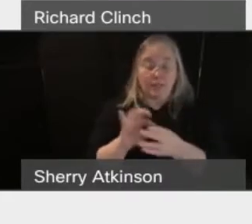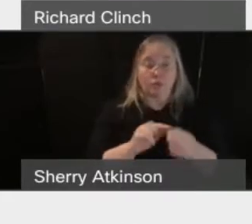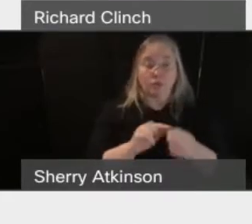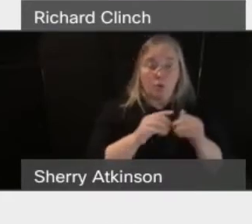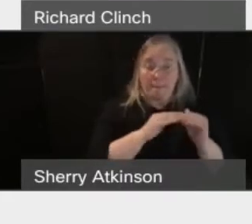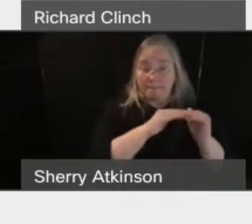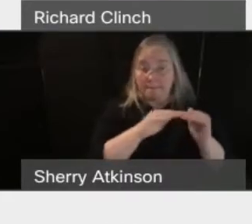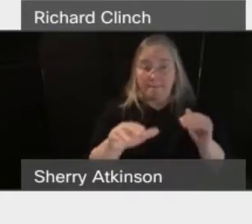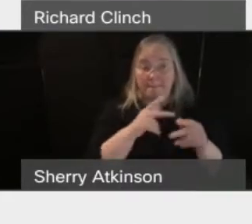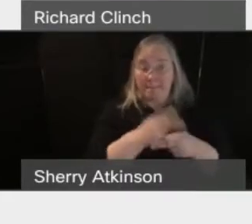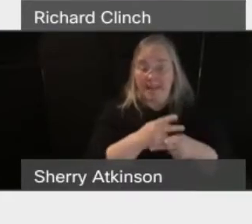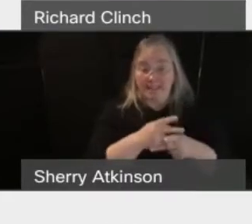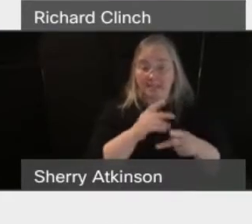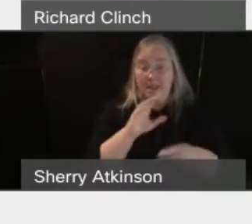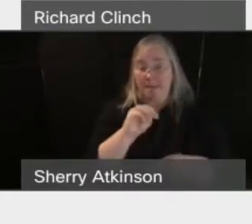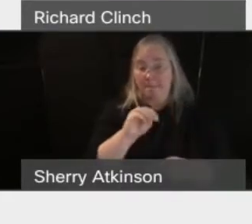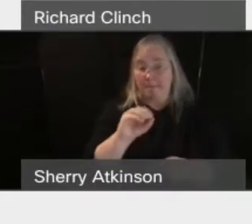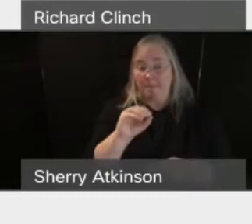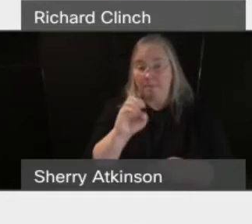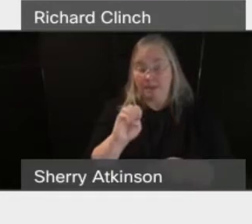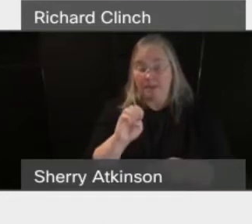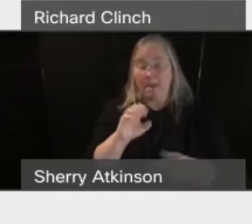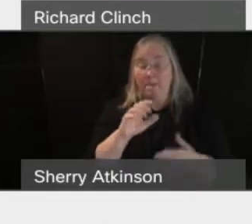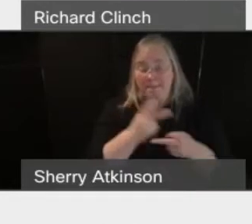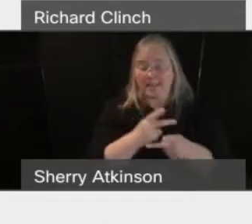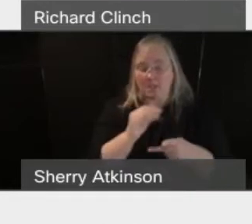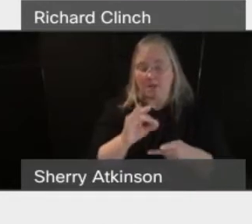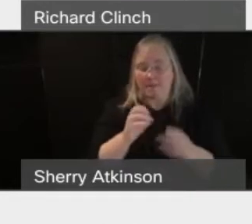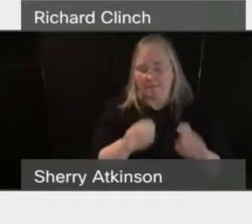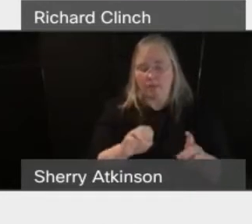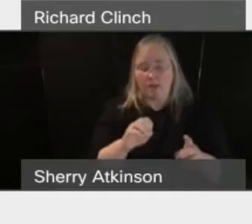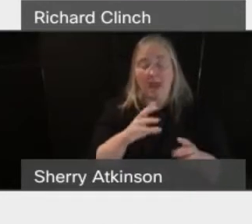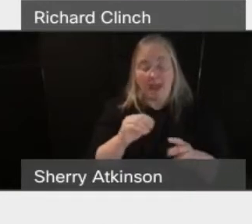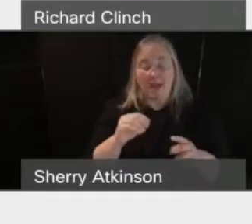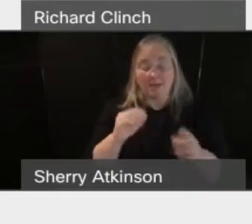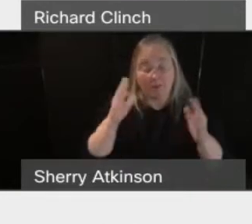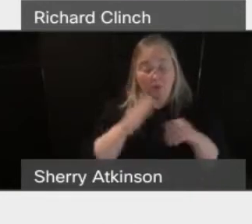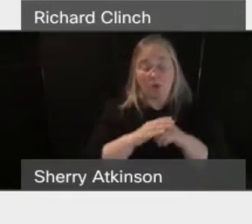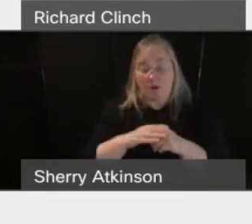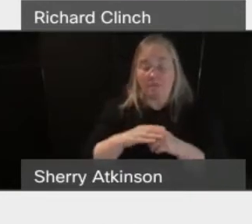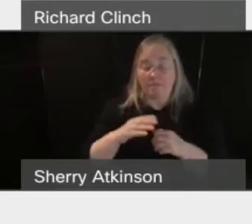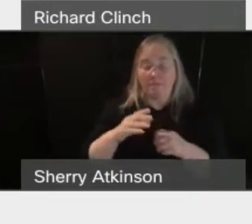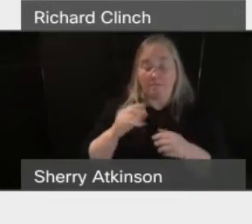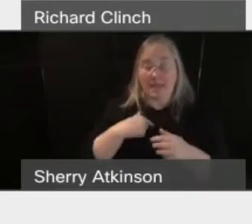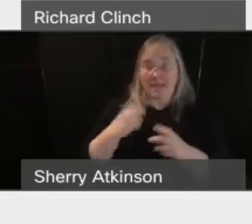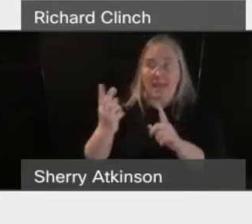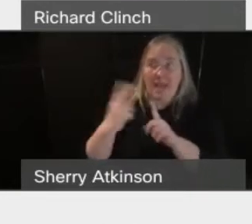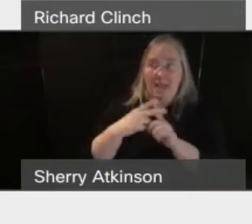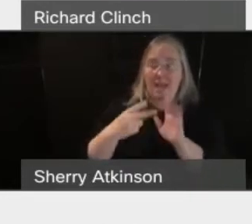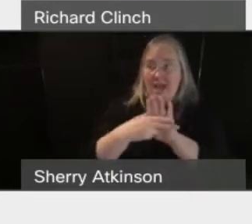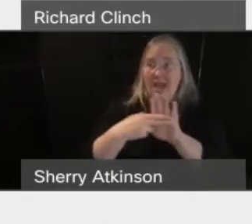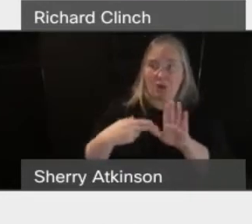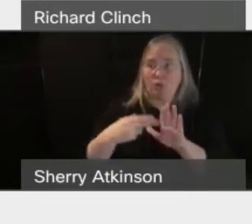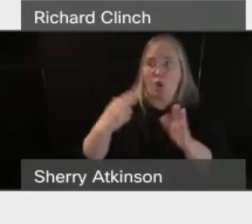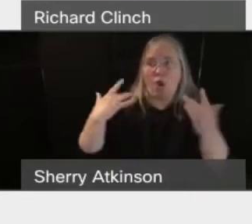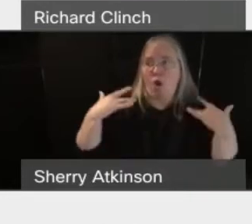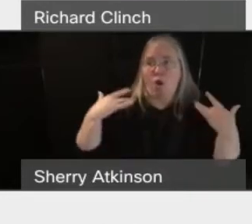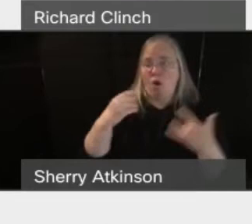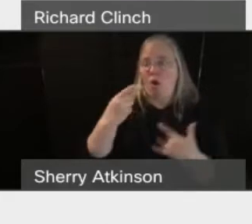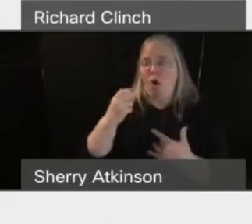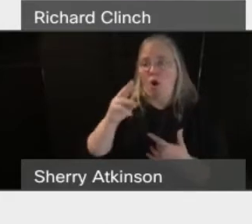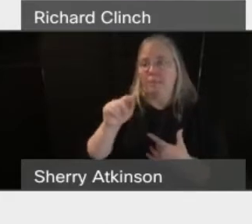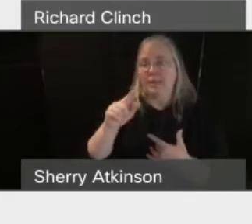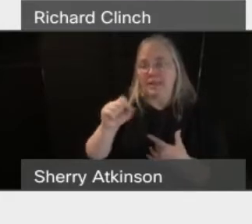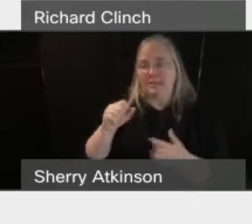then the focus on being held harmless at the state. And those 1,600 students continue to be illuminated in that